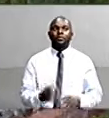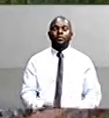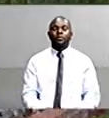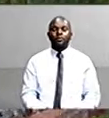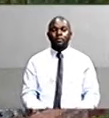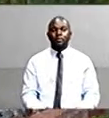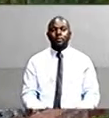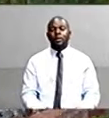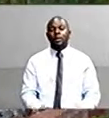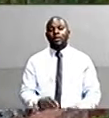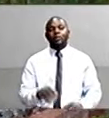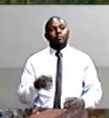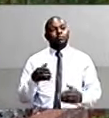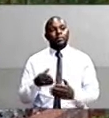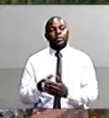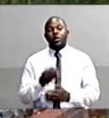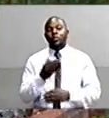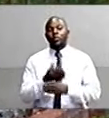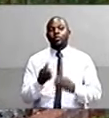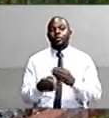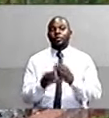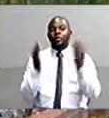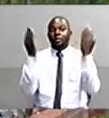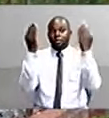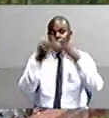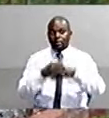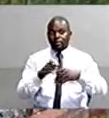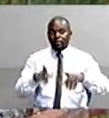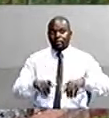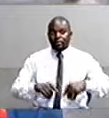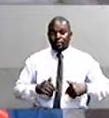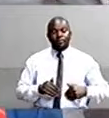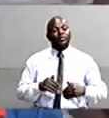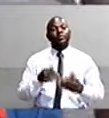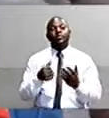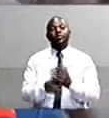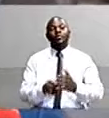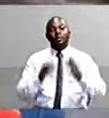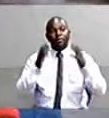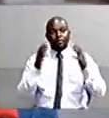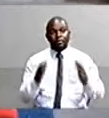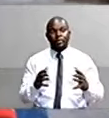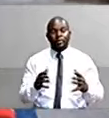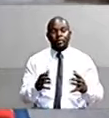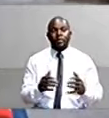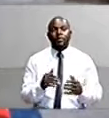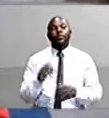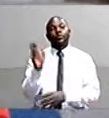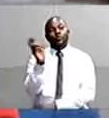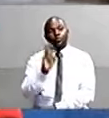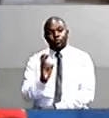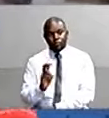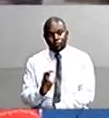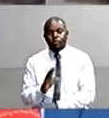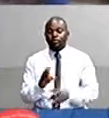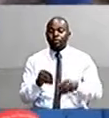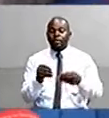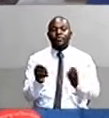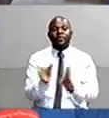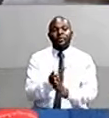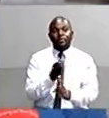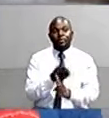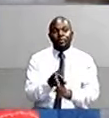So downplayed construction at night, which puts life of porters in danger. We continue to inspect and give guidance to